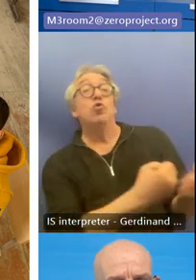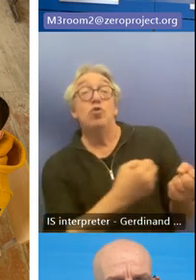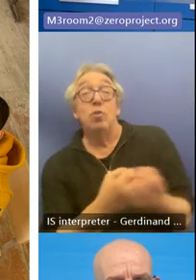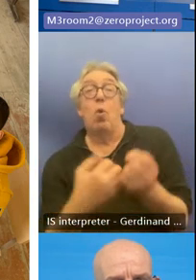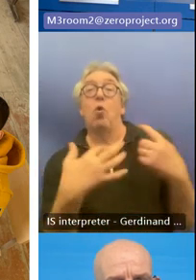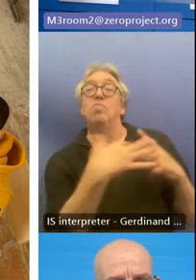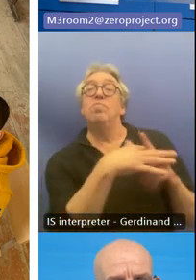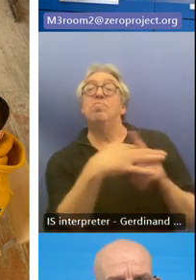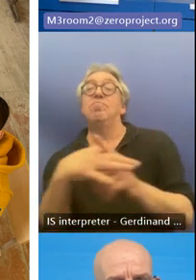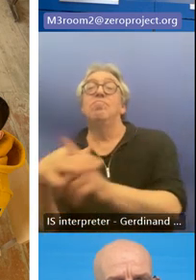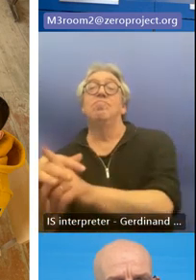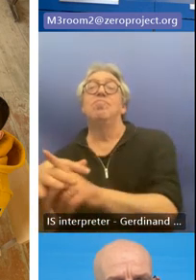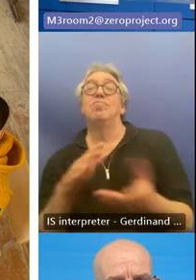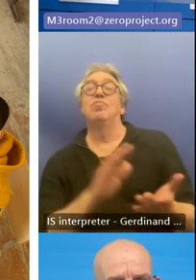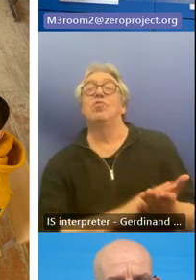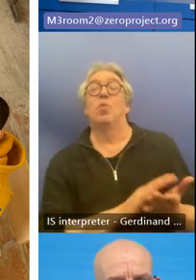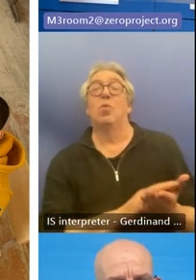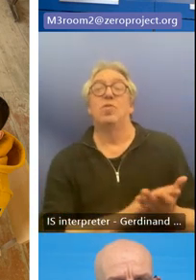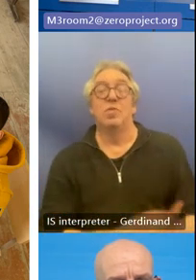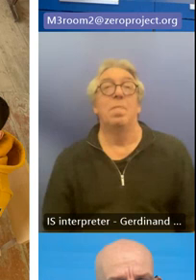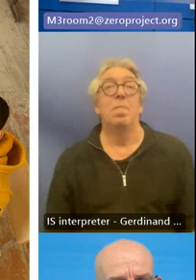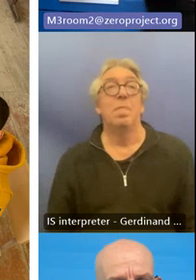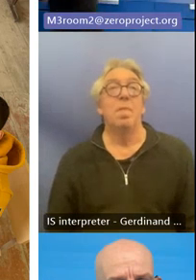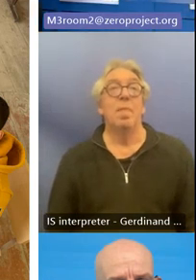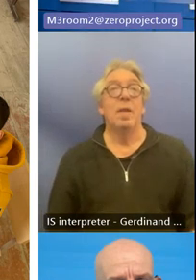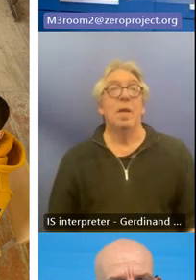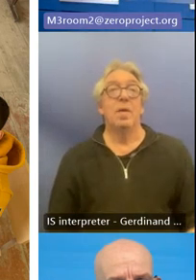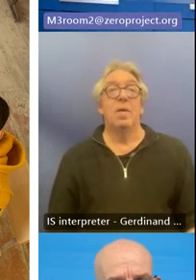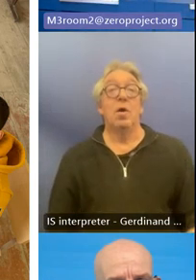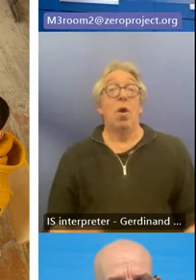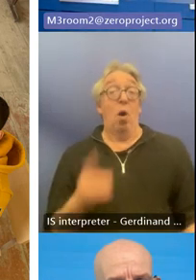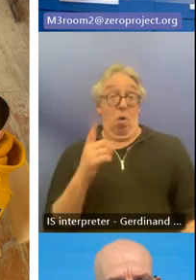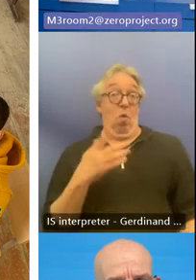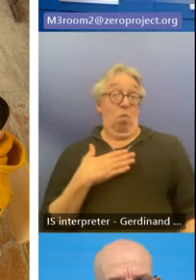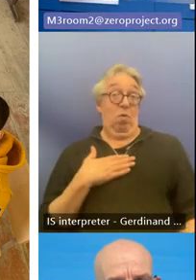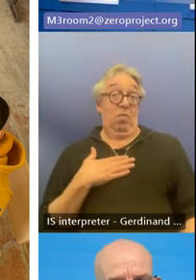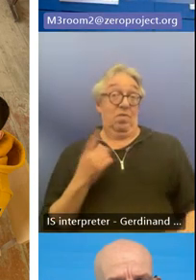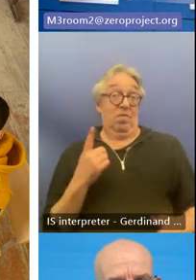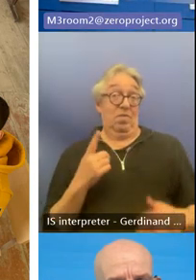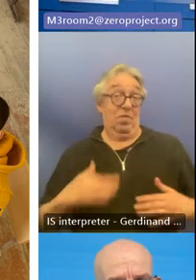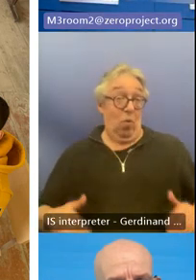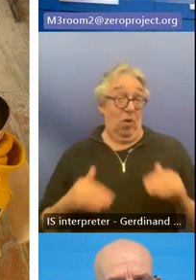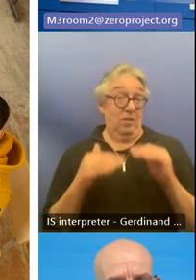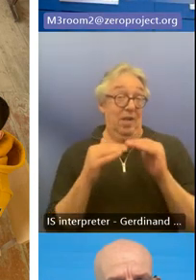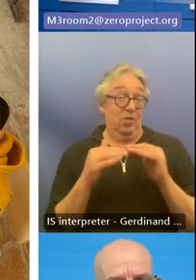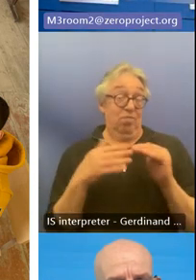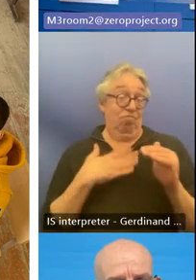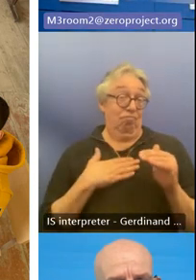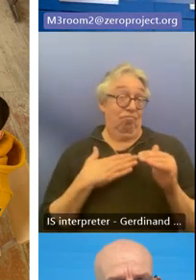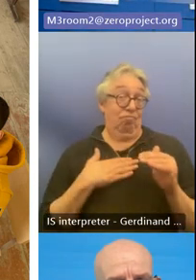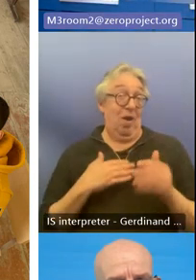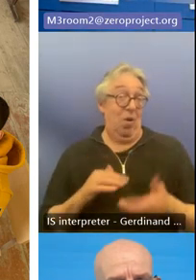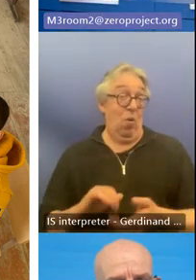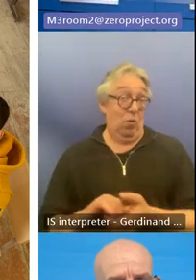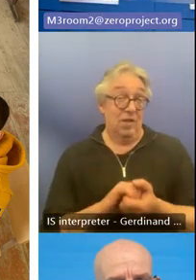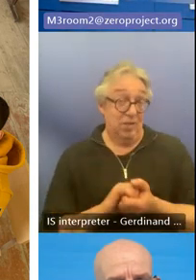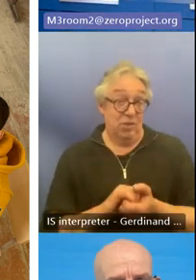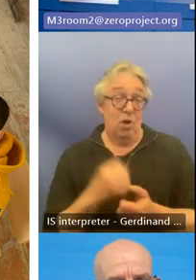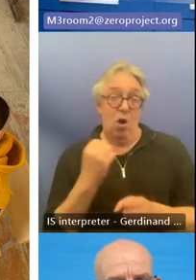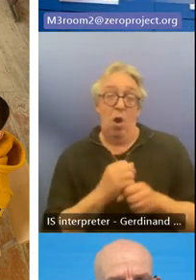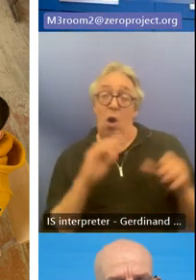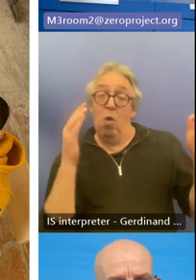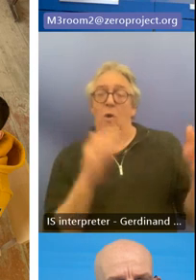And one of these civil society organizations was Bridge of Hope, working in one of provinces in the country, in